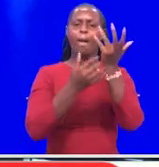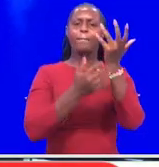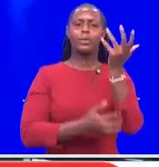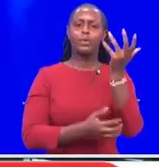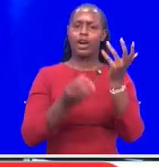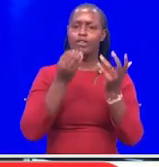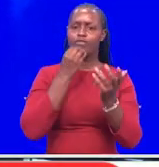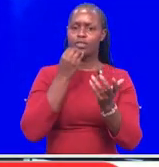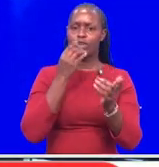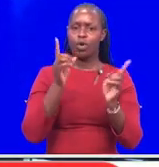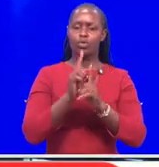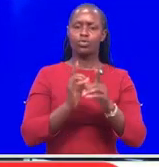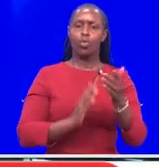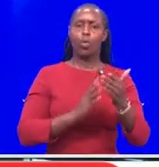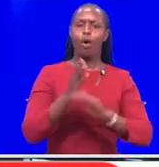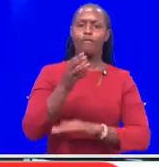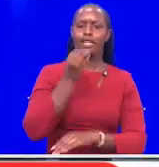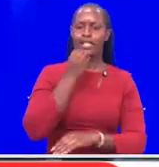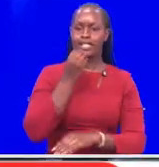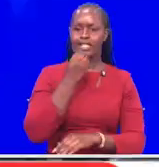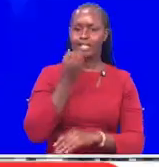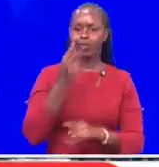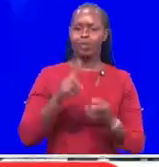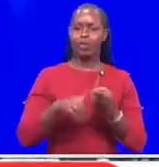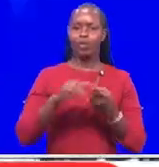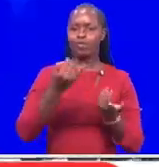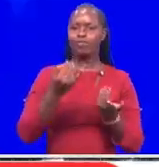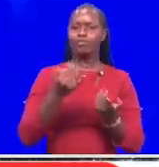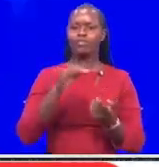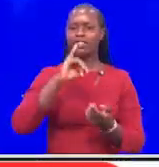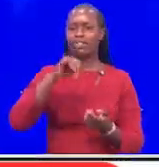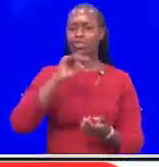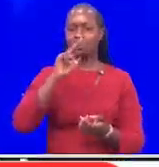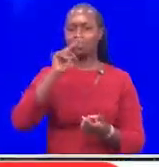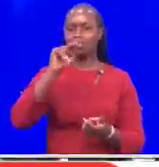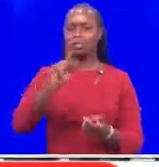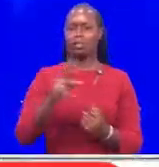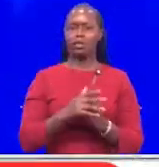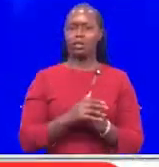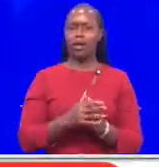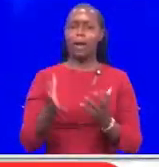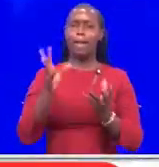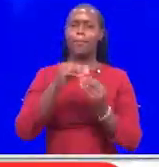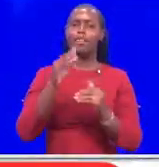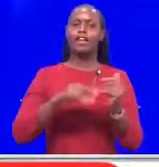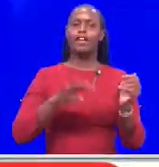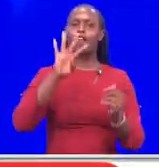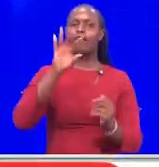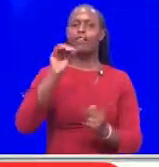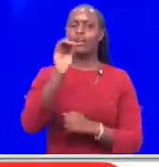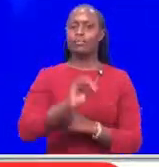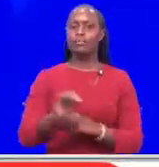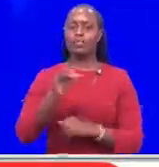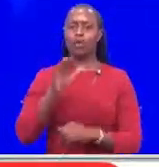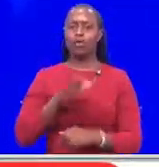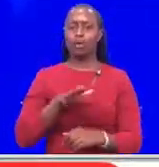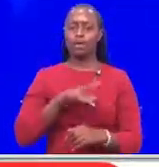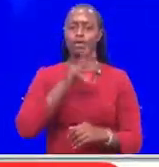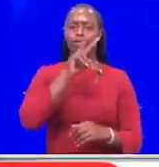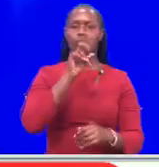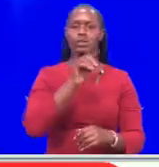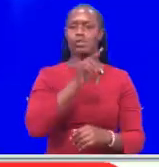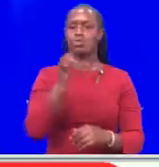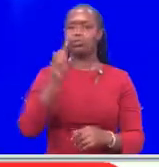including overconsumption of junk food. More than 40% of women aged 20 to 49 in Kenya